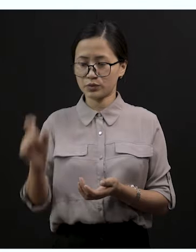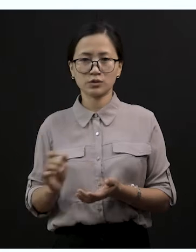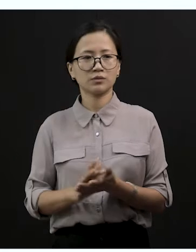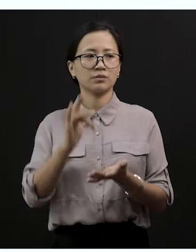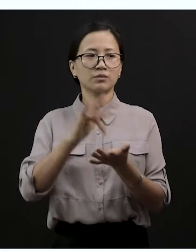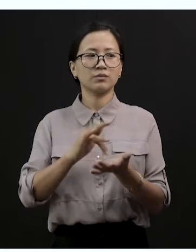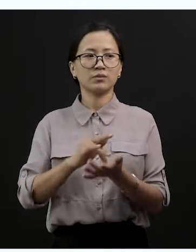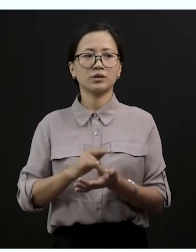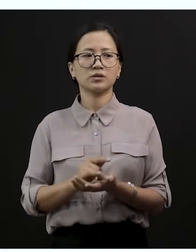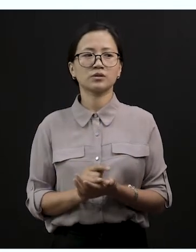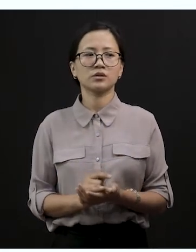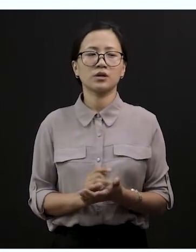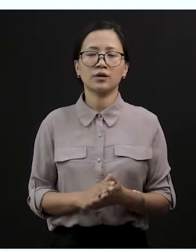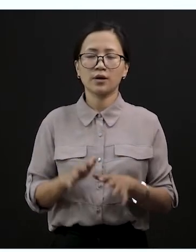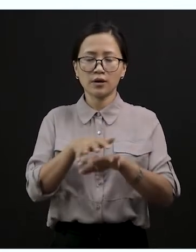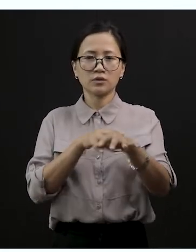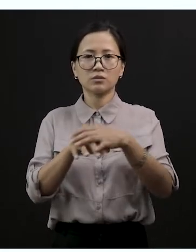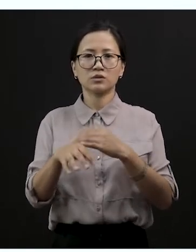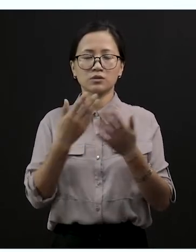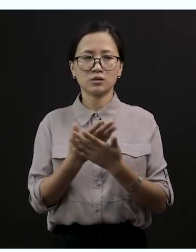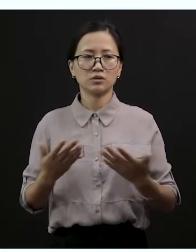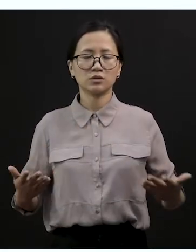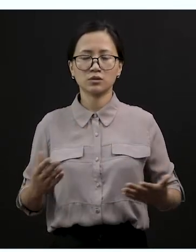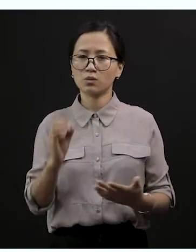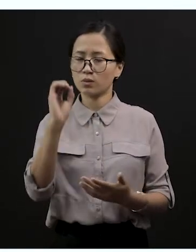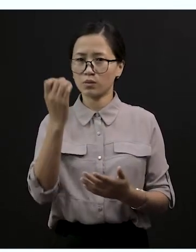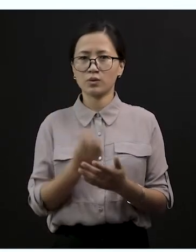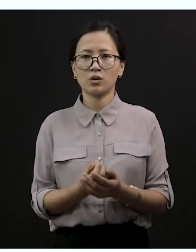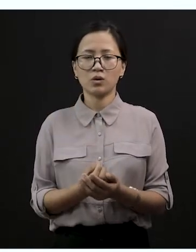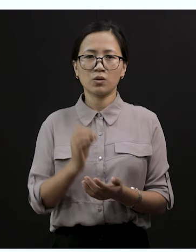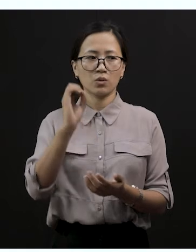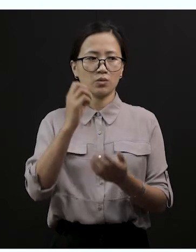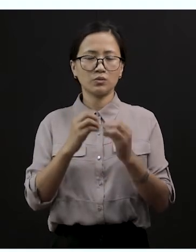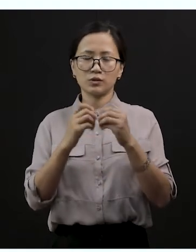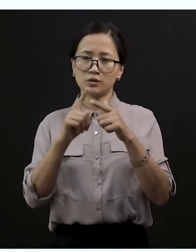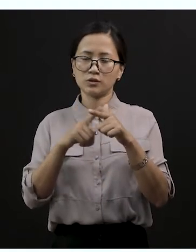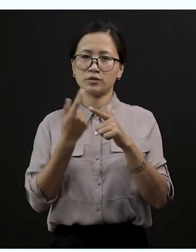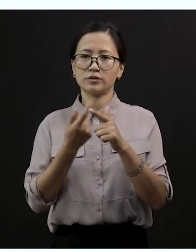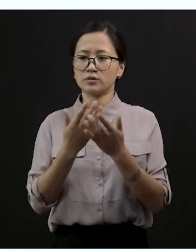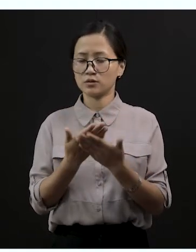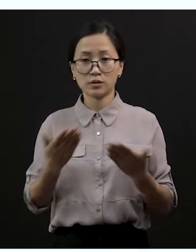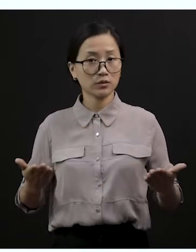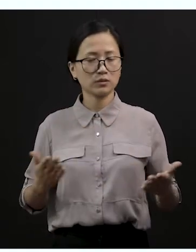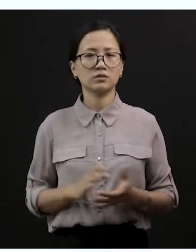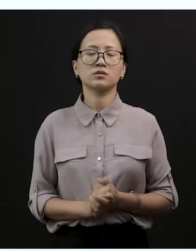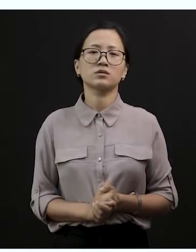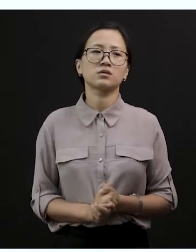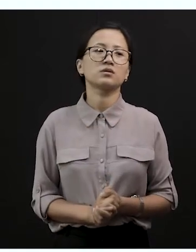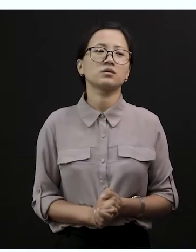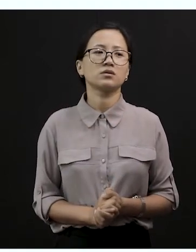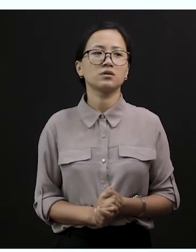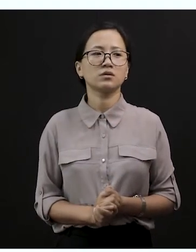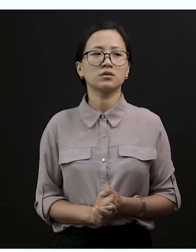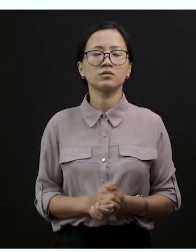thing, or any object. See, noun is a name of anything, right? Is the name also of,